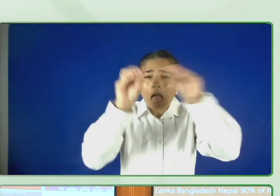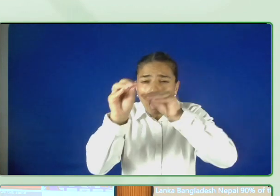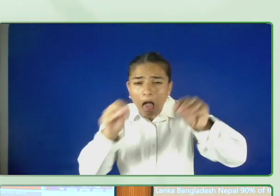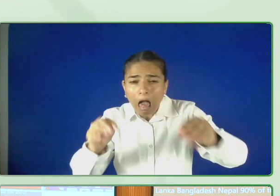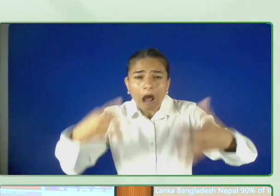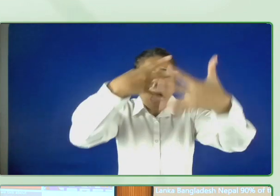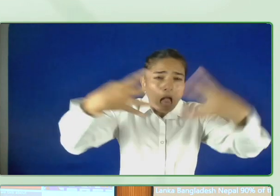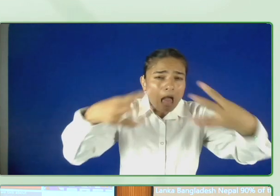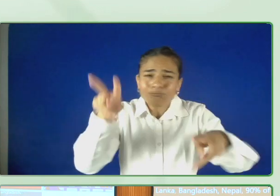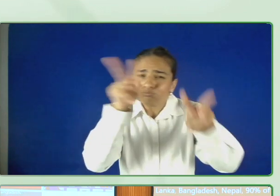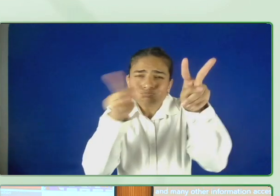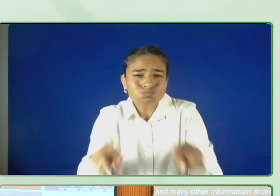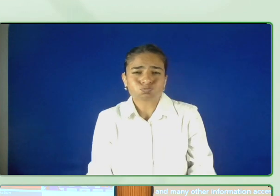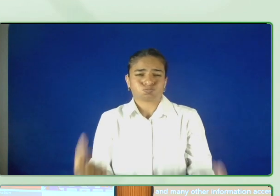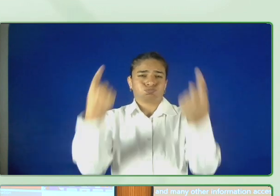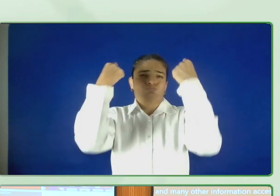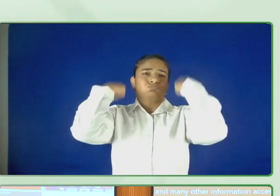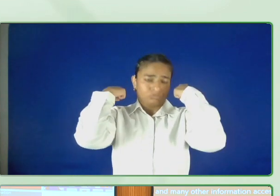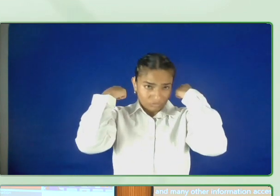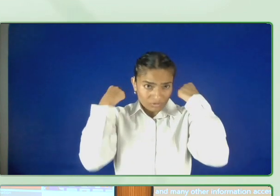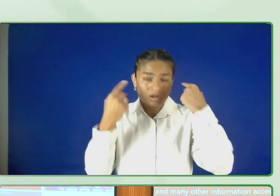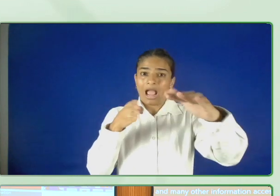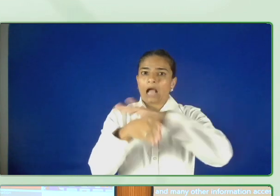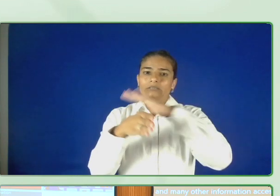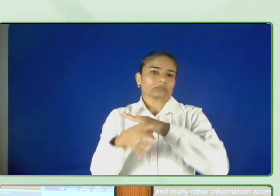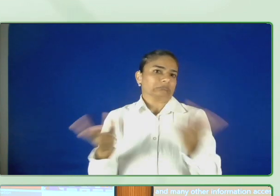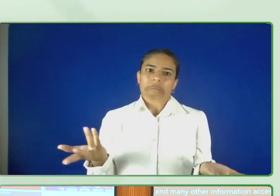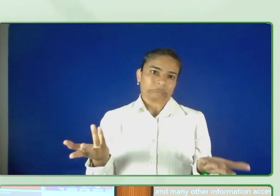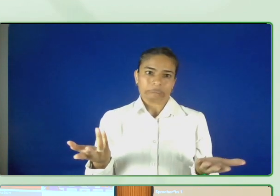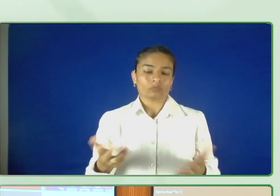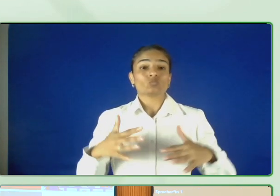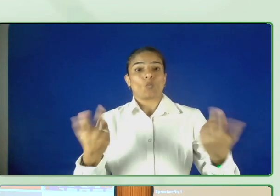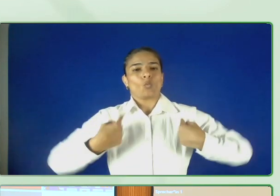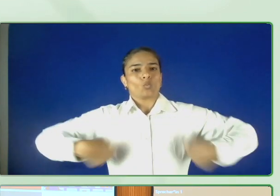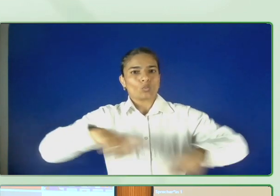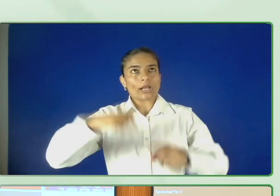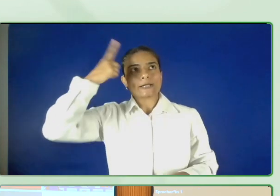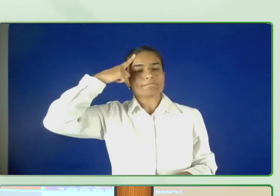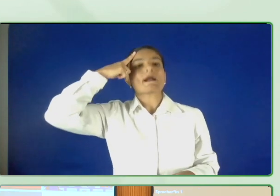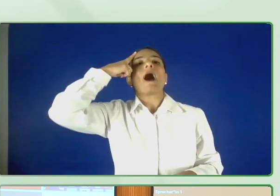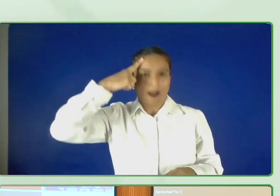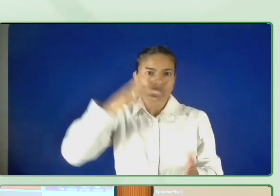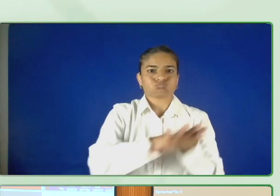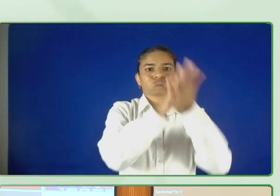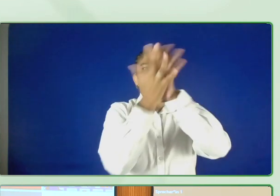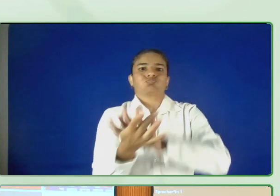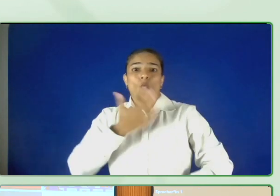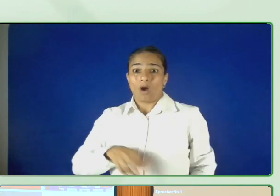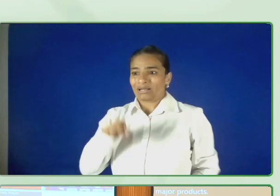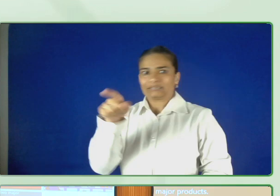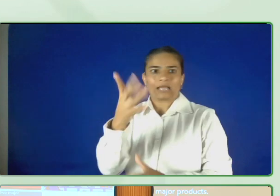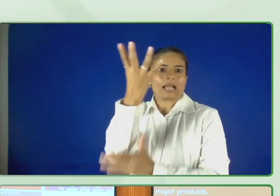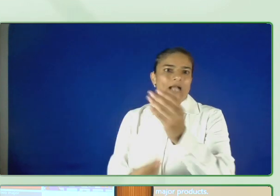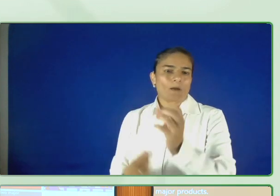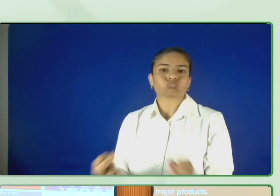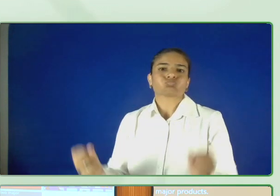So we are here to bridge that particular gap, and we have two major products. One is a mobile application, and